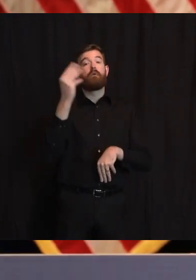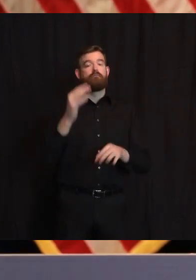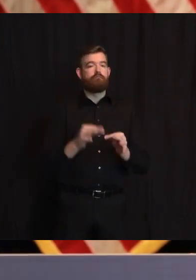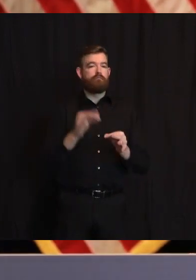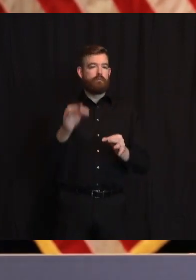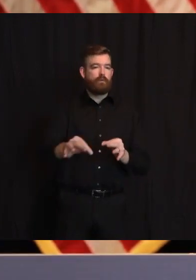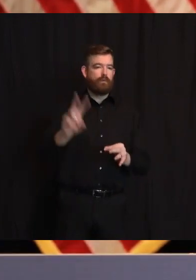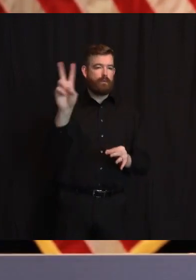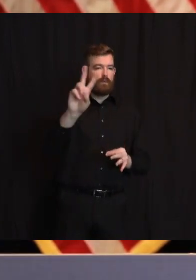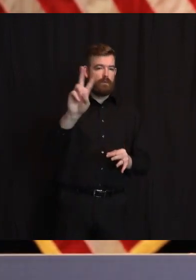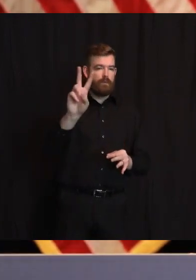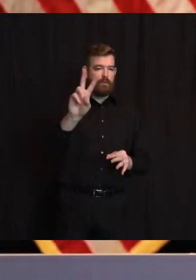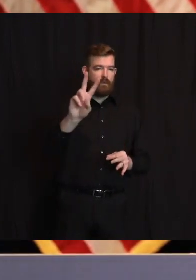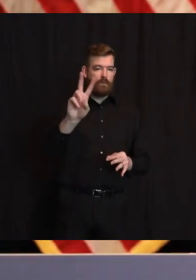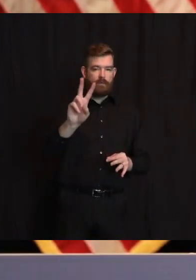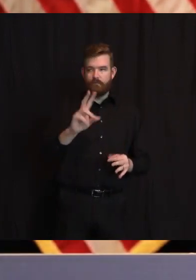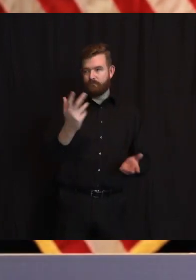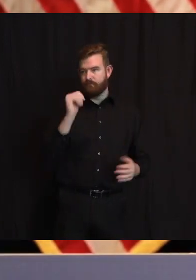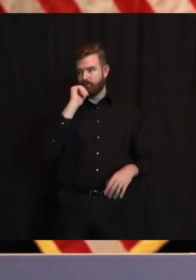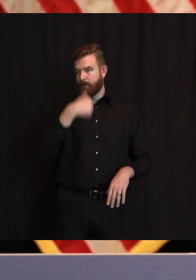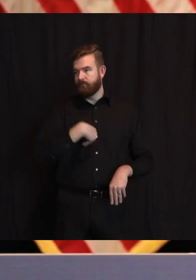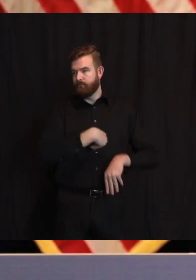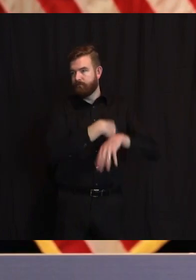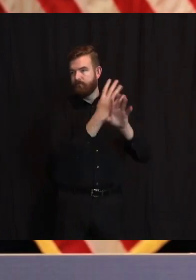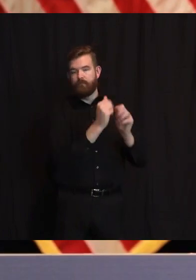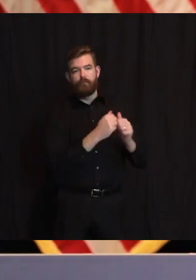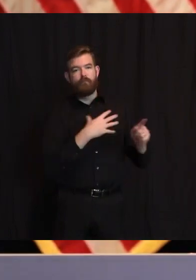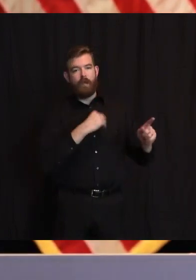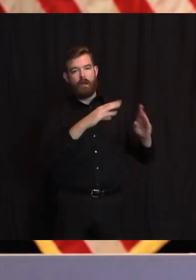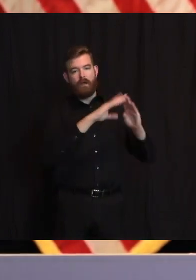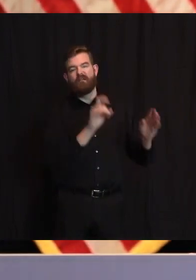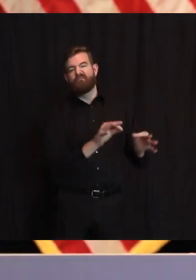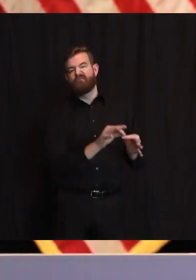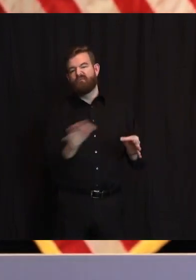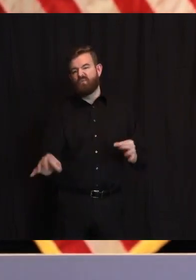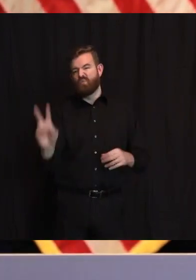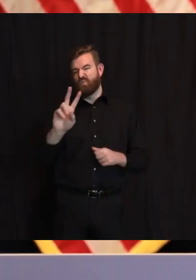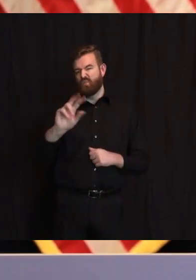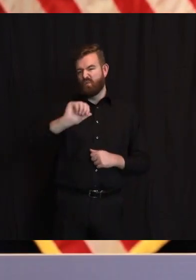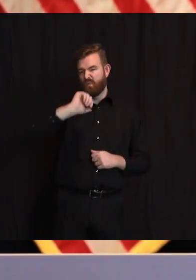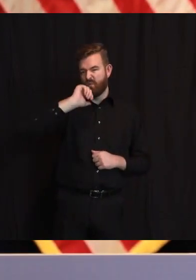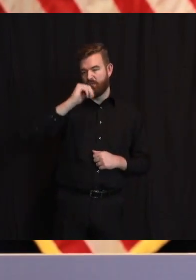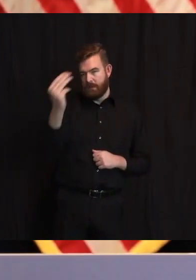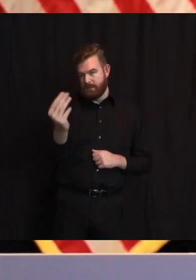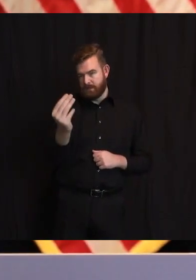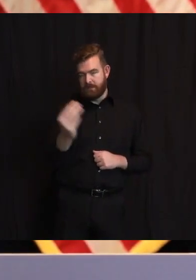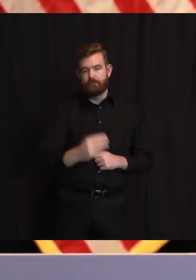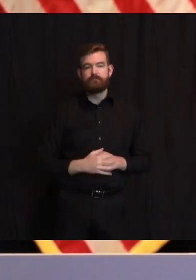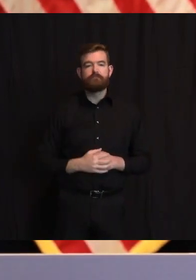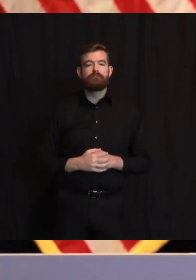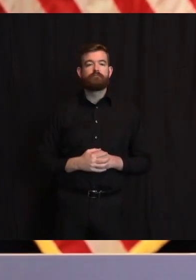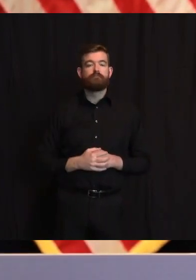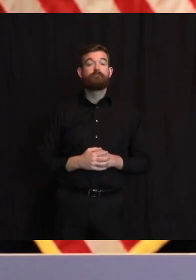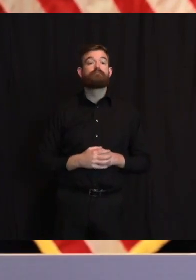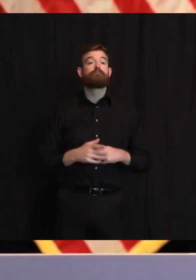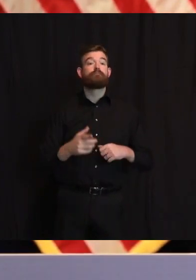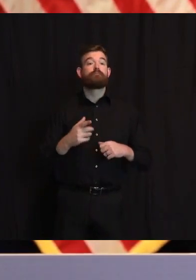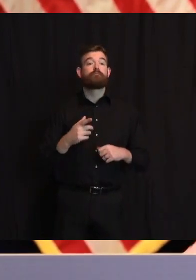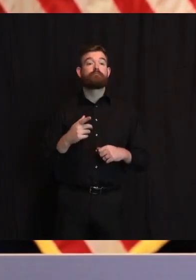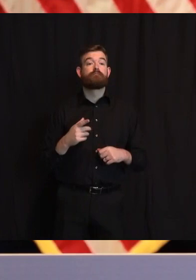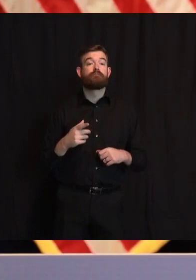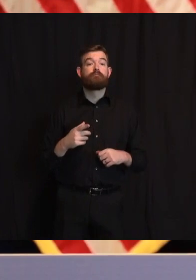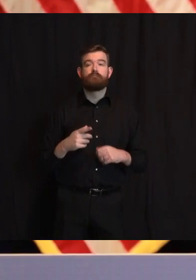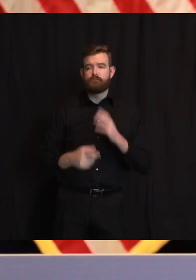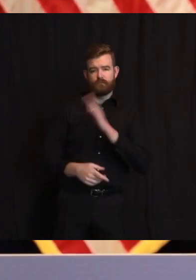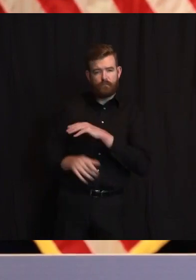Monday. So thank you for that. Just looking at the positive tests, Judy,